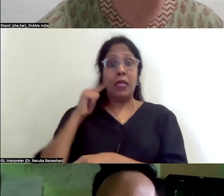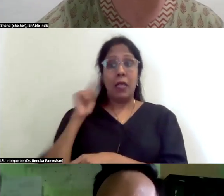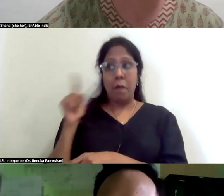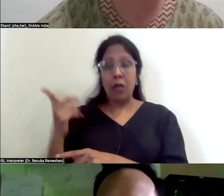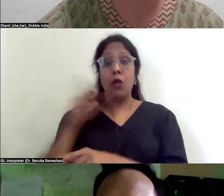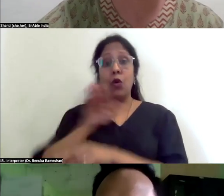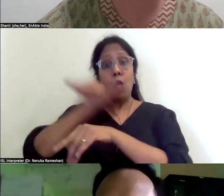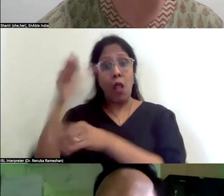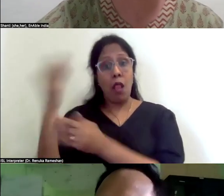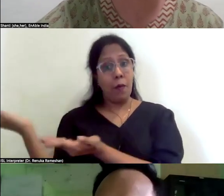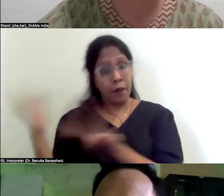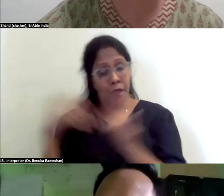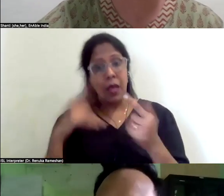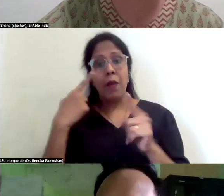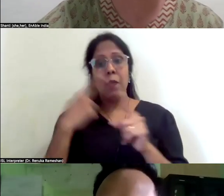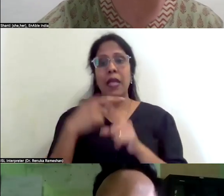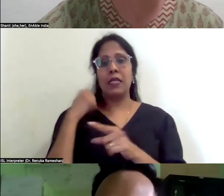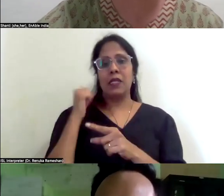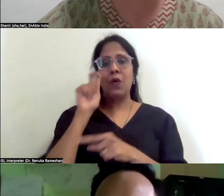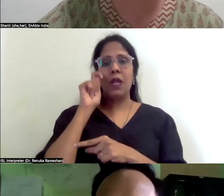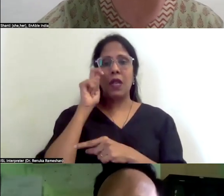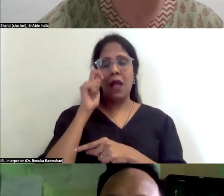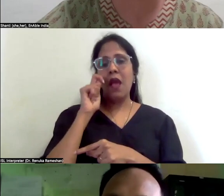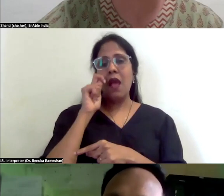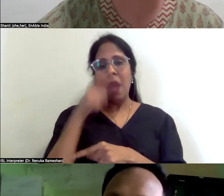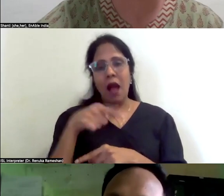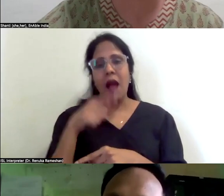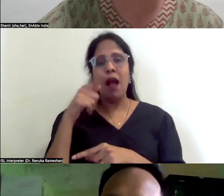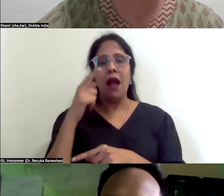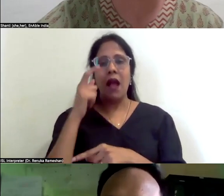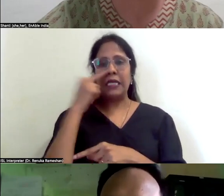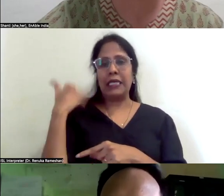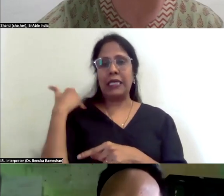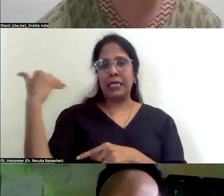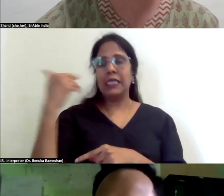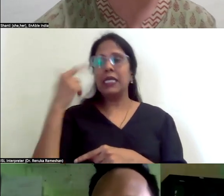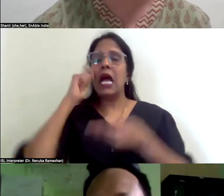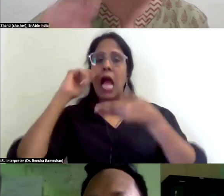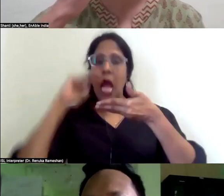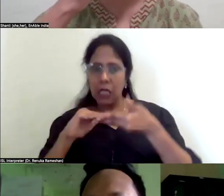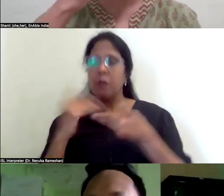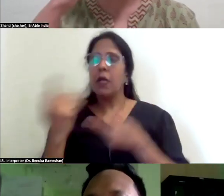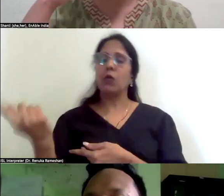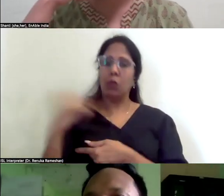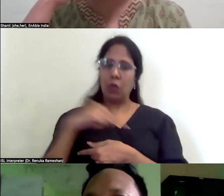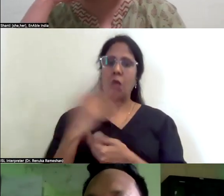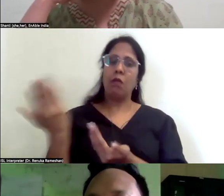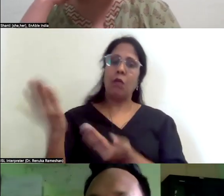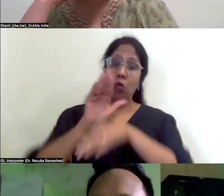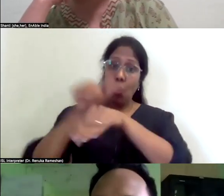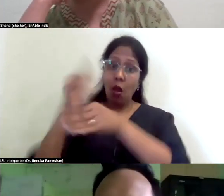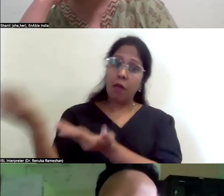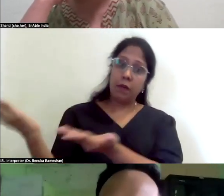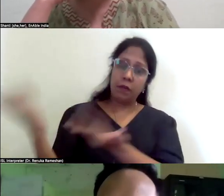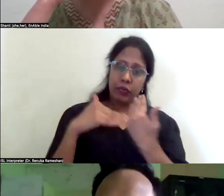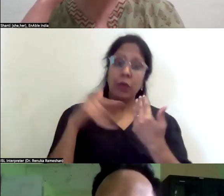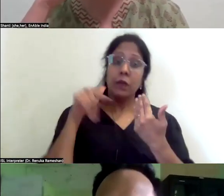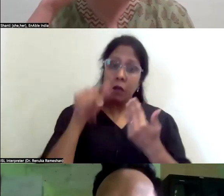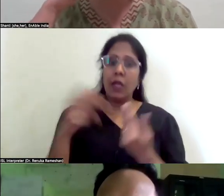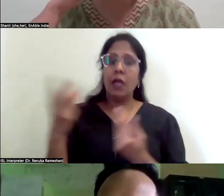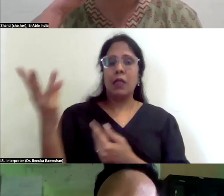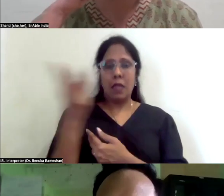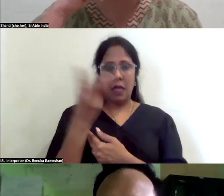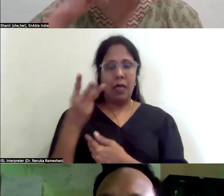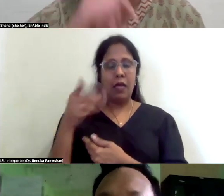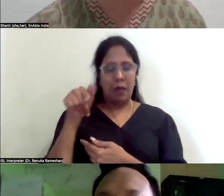present in that women's in the hospital with me, and they means not they didn't allow me. They only called my